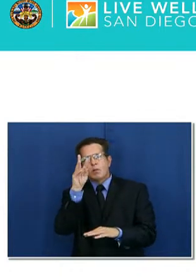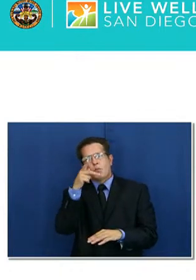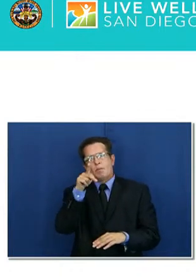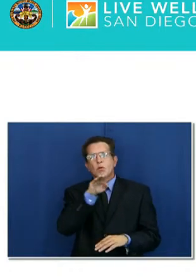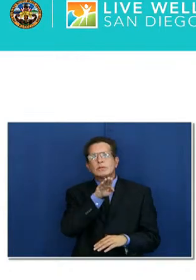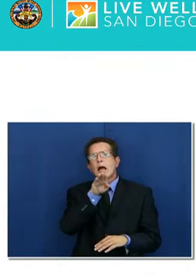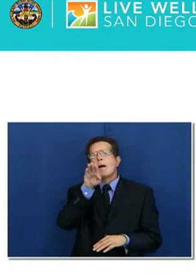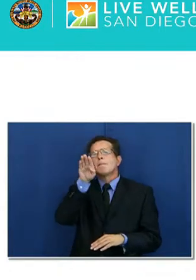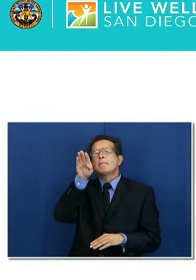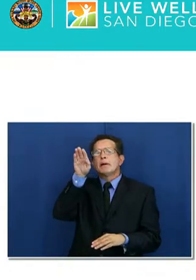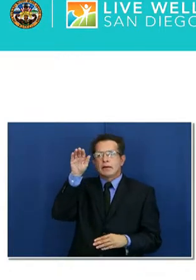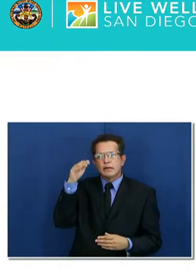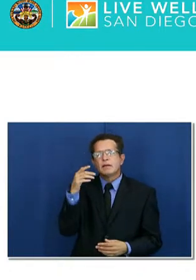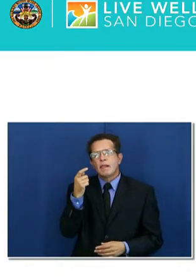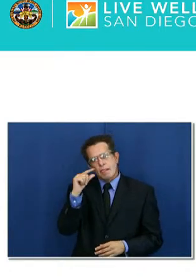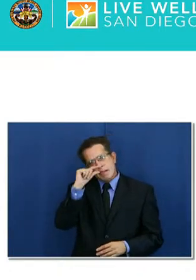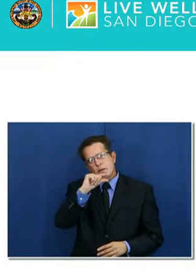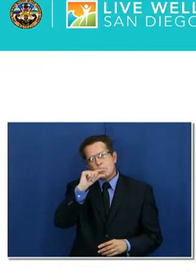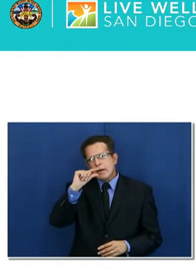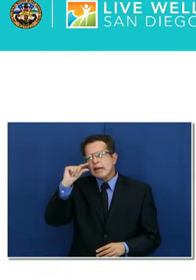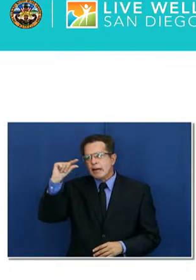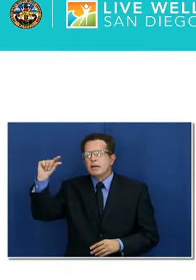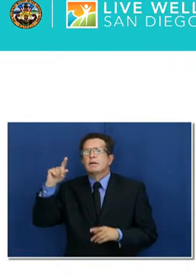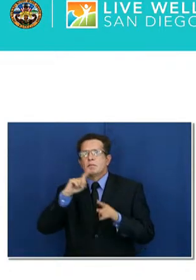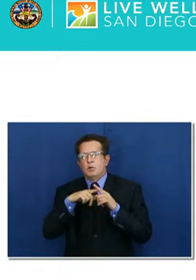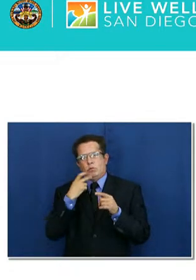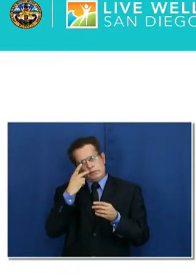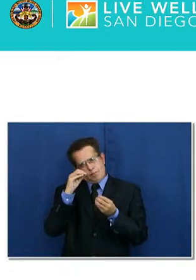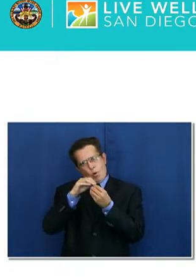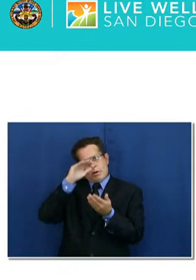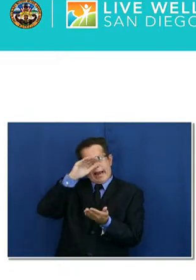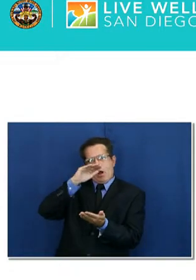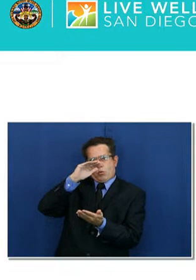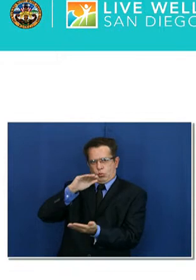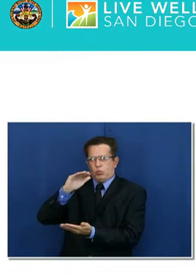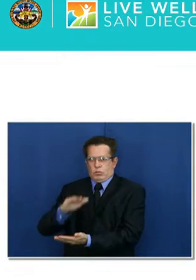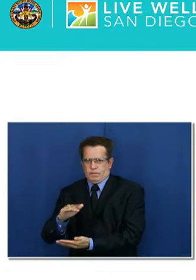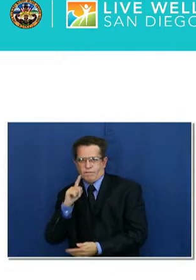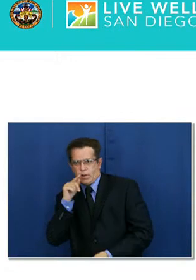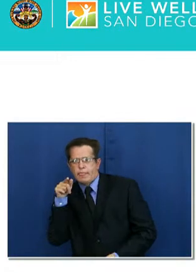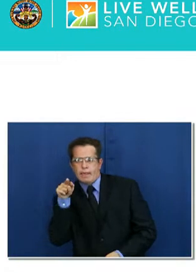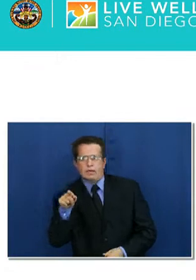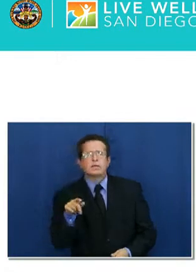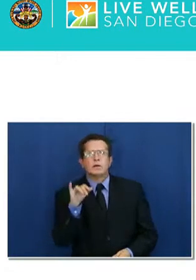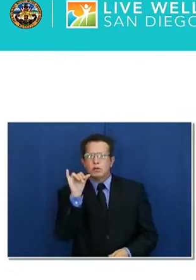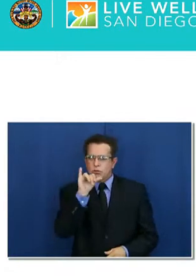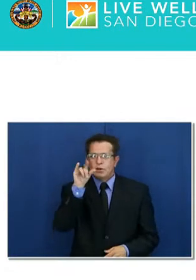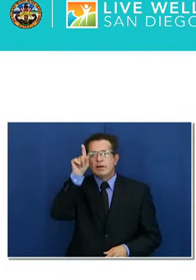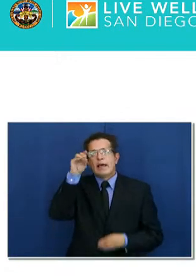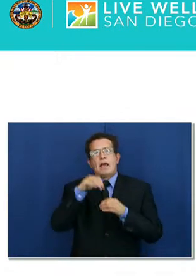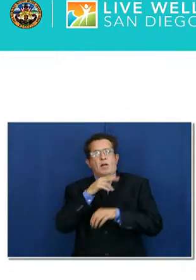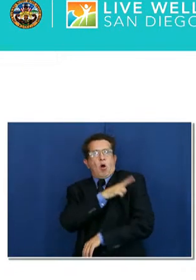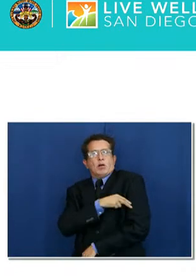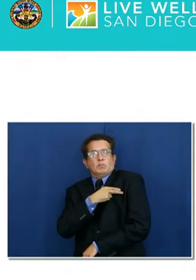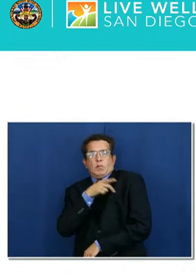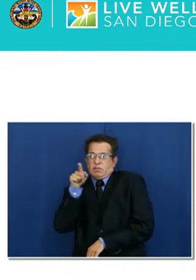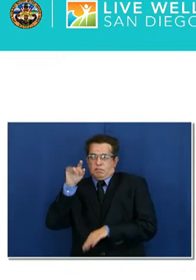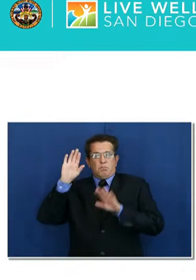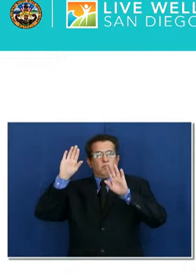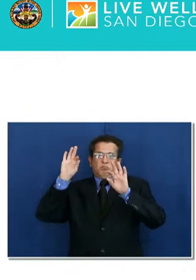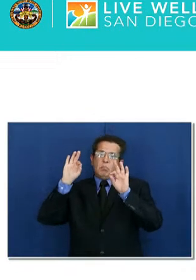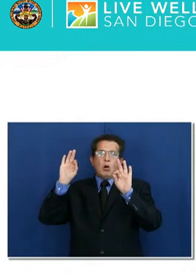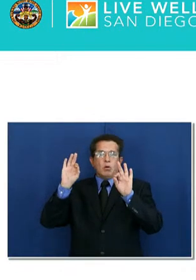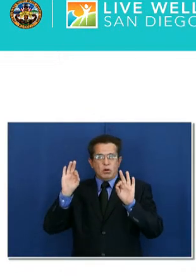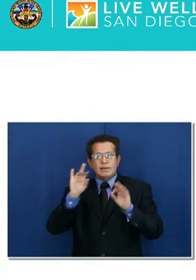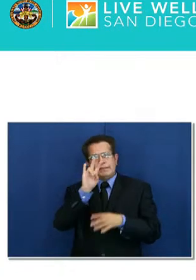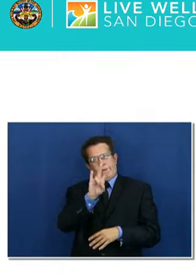bit, and again, we want to continue to see downward trajectory there. And the situation in the hospitals remains steady.